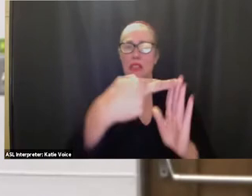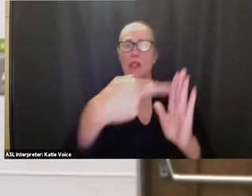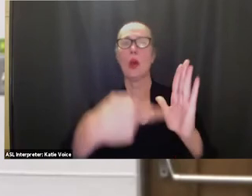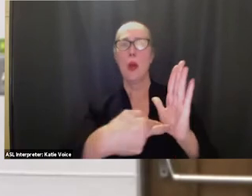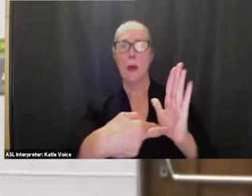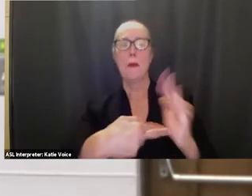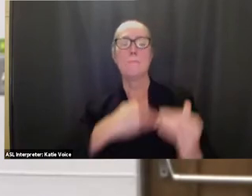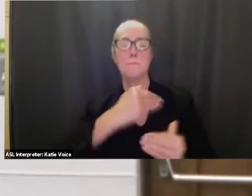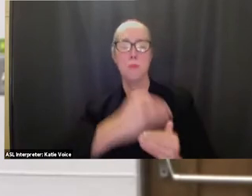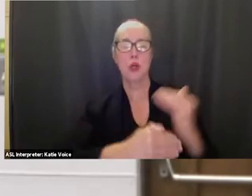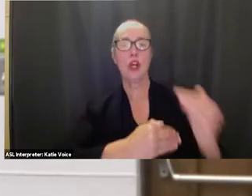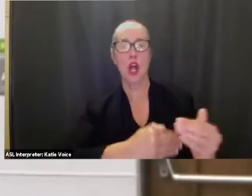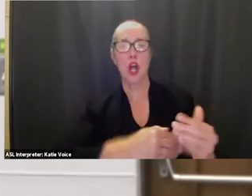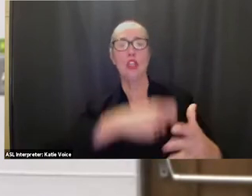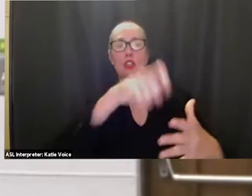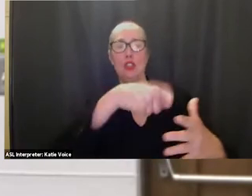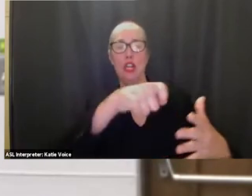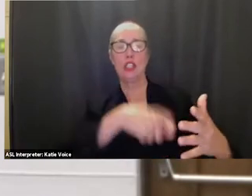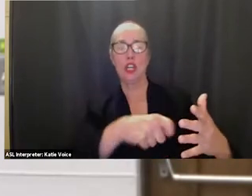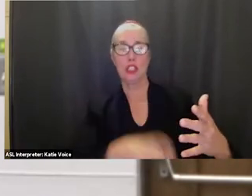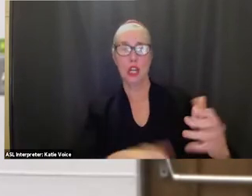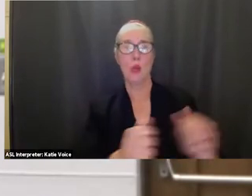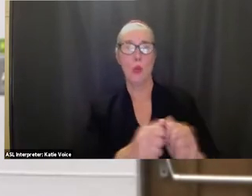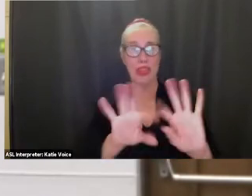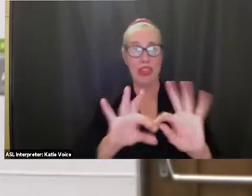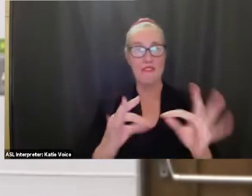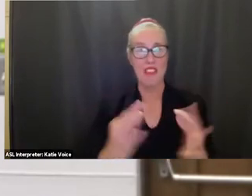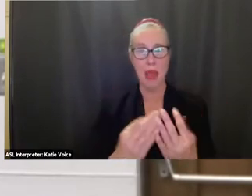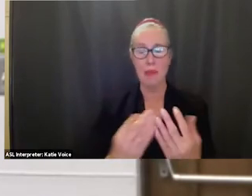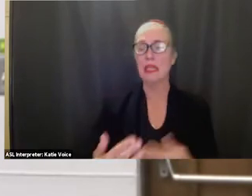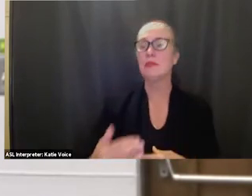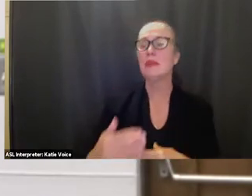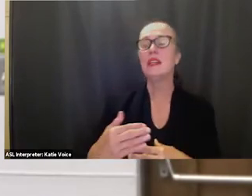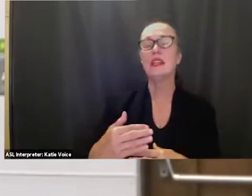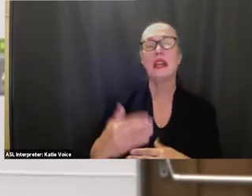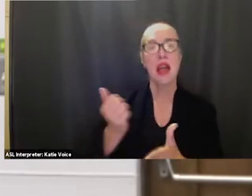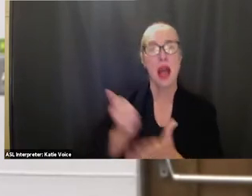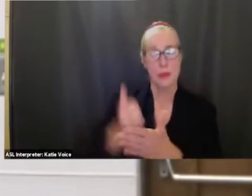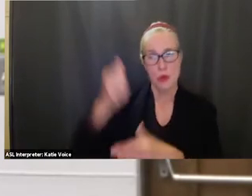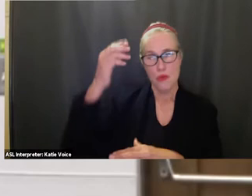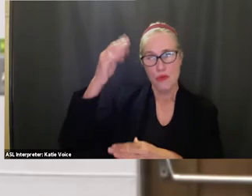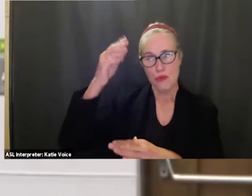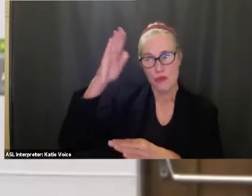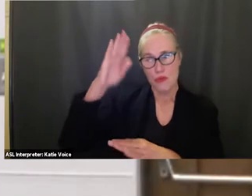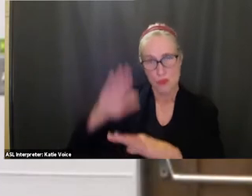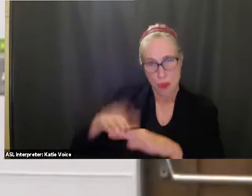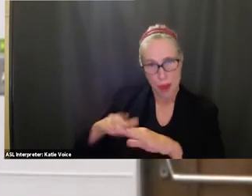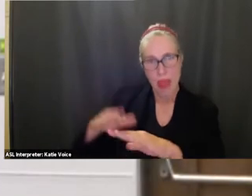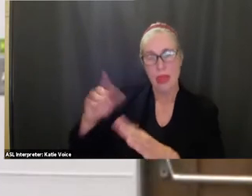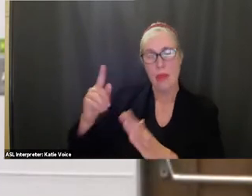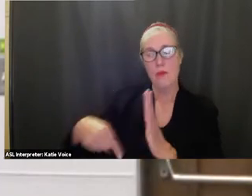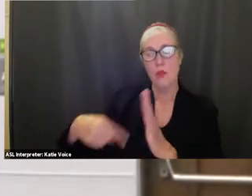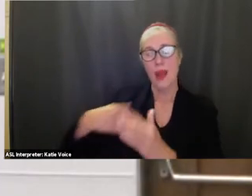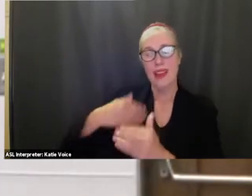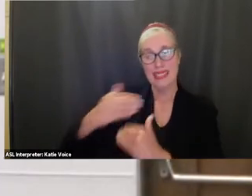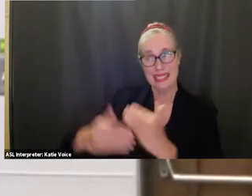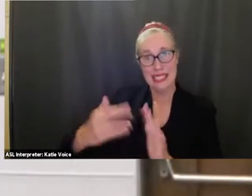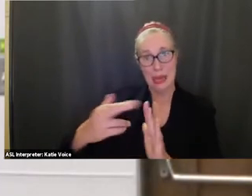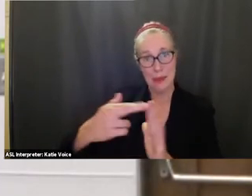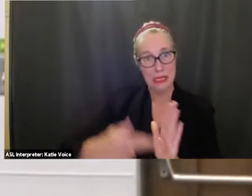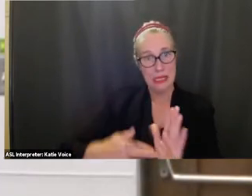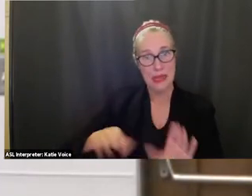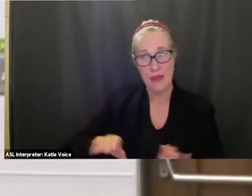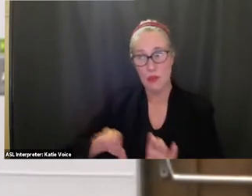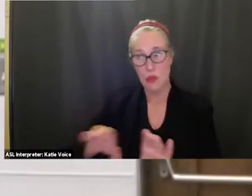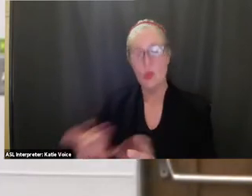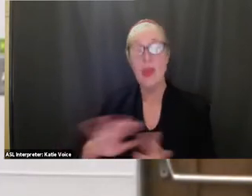of checking in with the families reminding them of the steps they need to take and then making contact